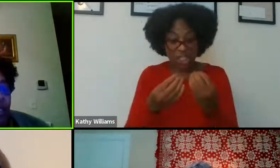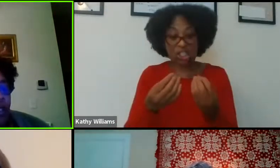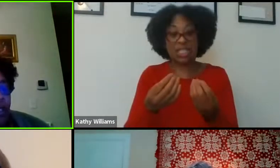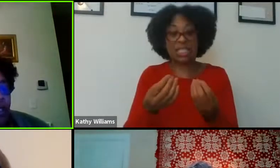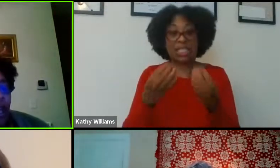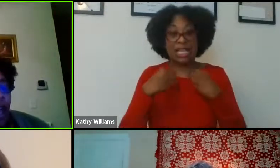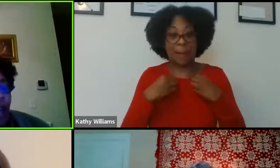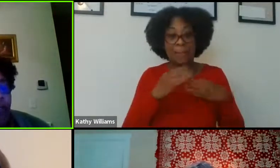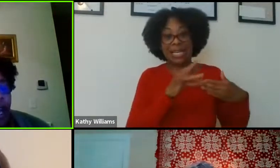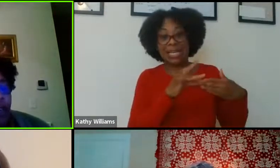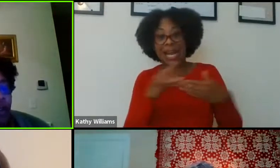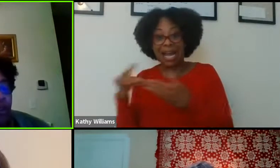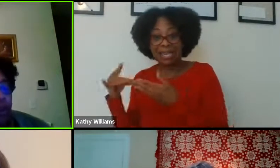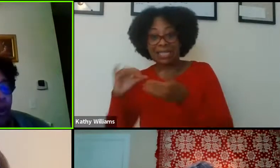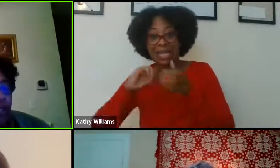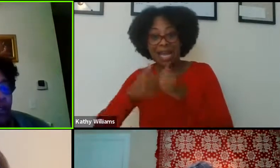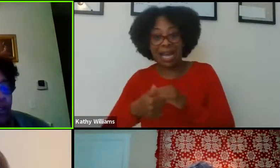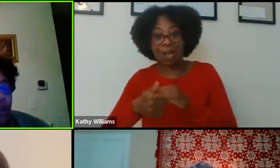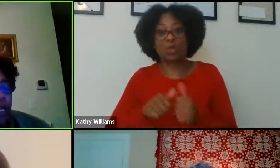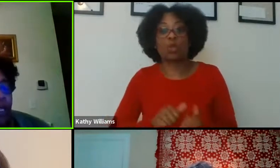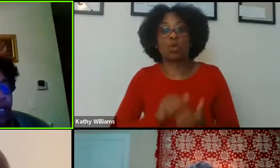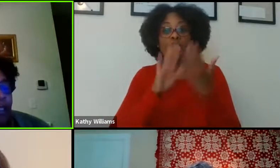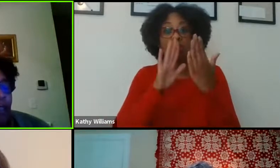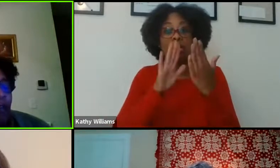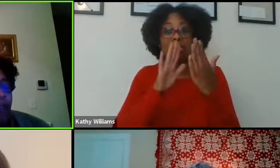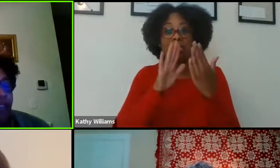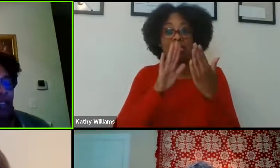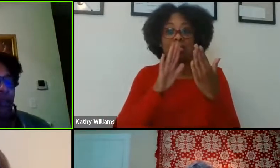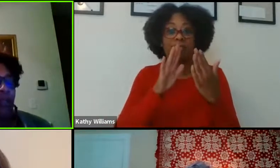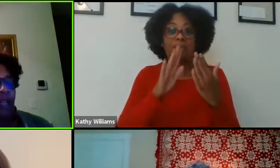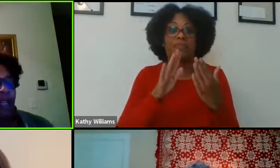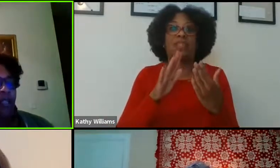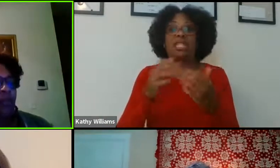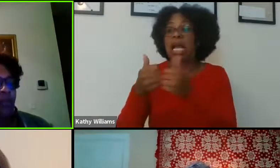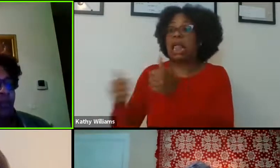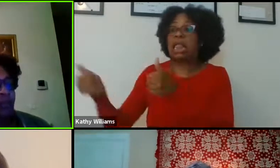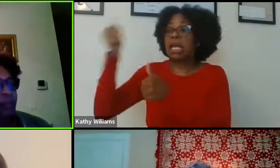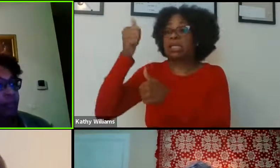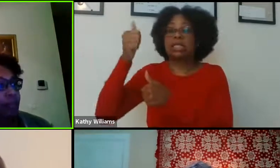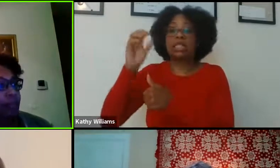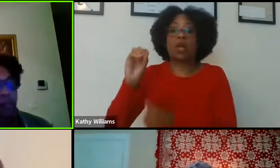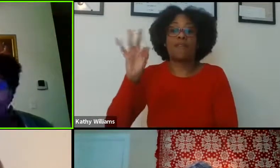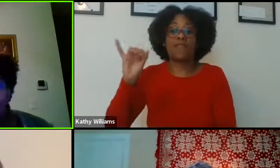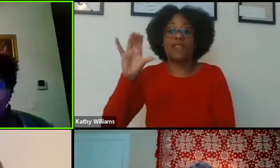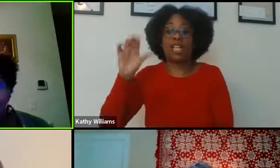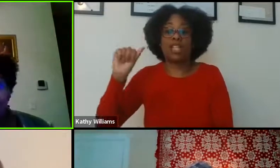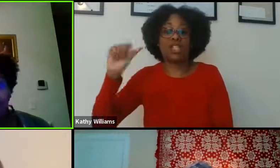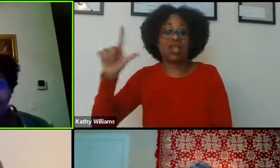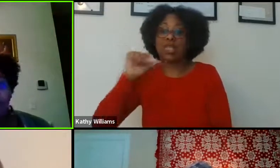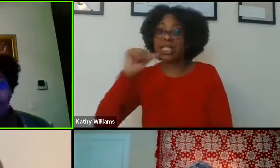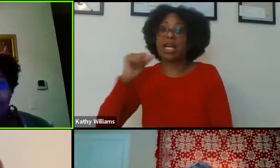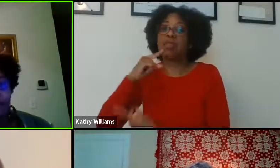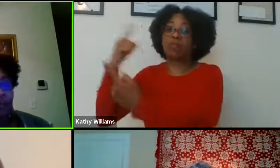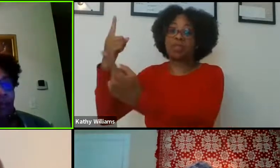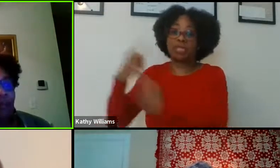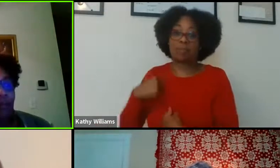to address this? I've got no response from elected officials. Thank you.